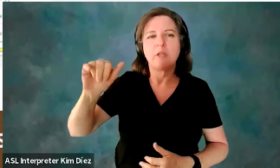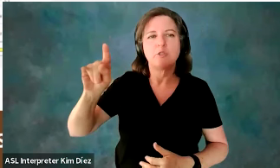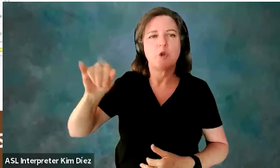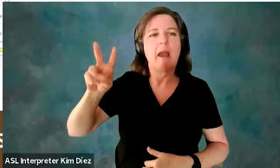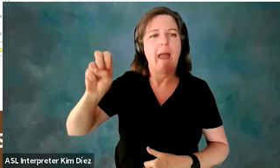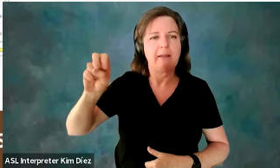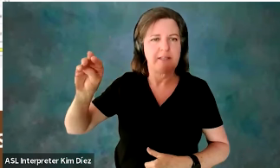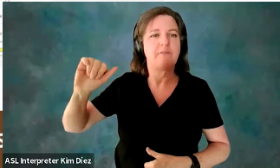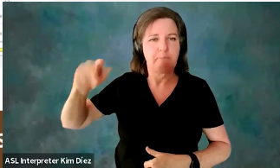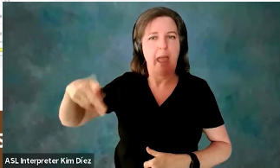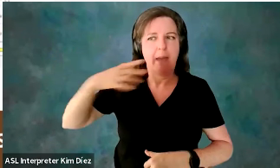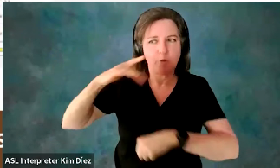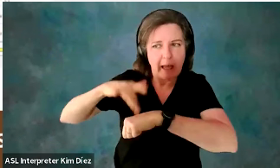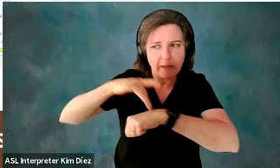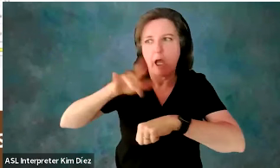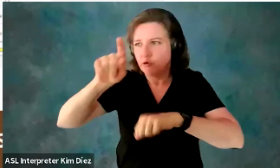maps.